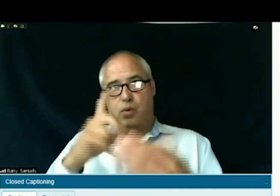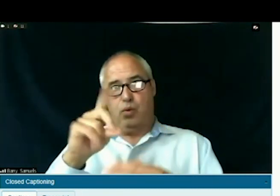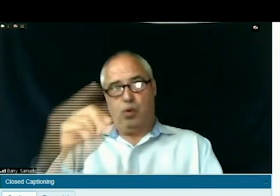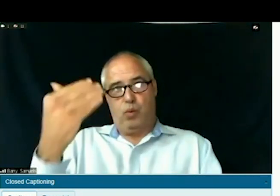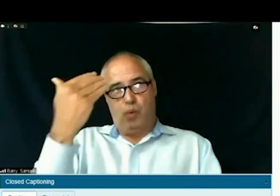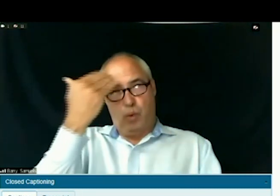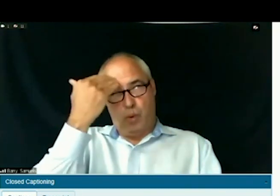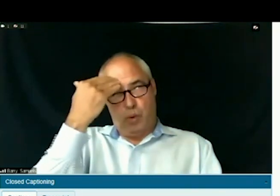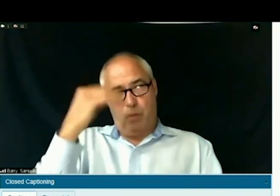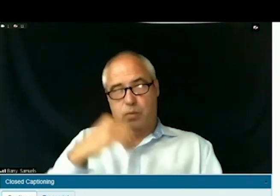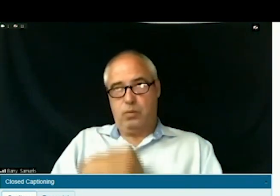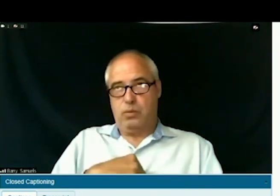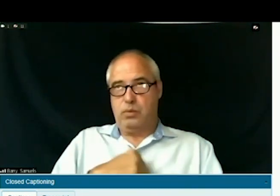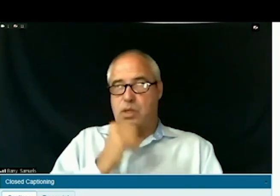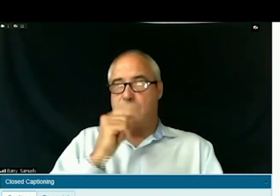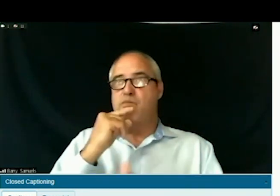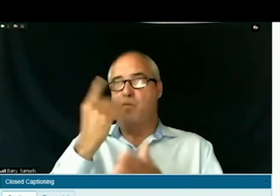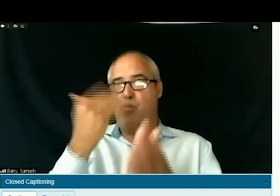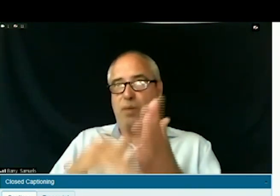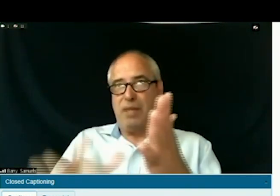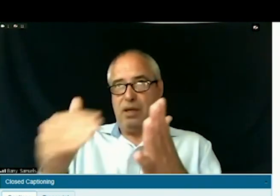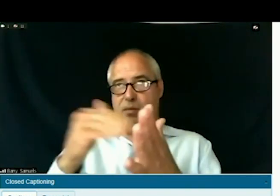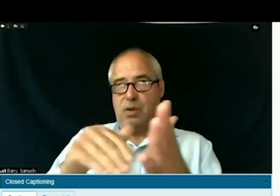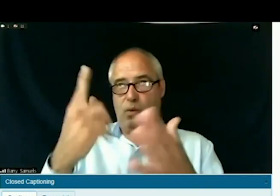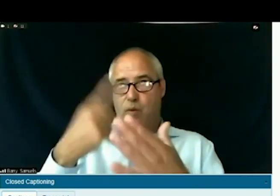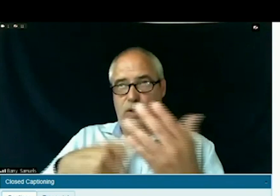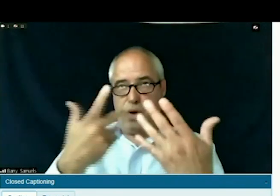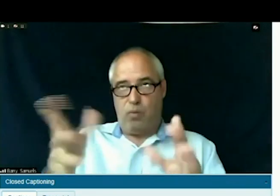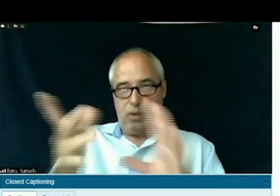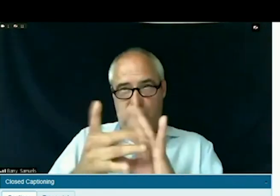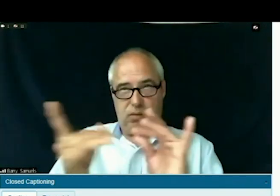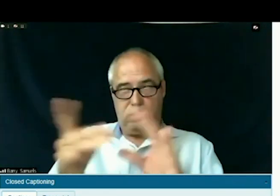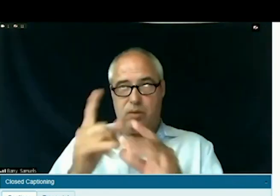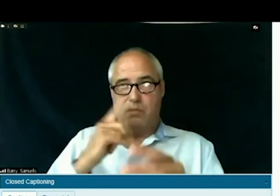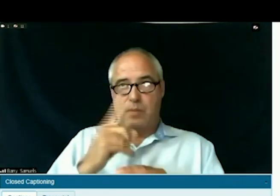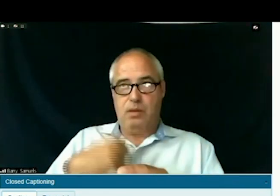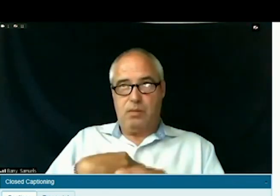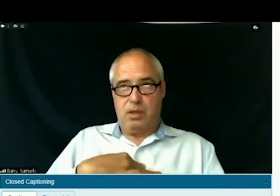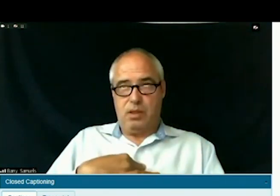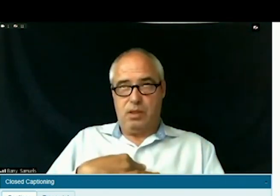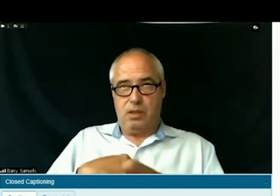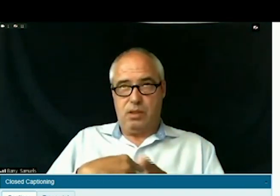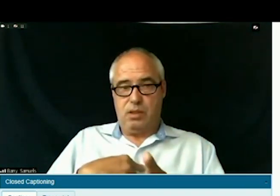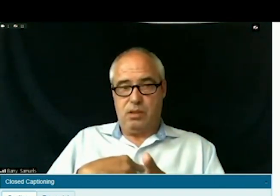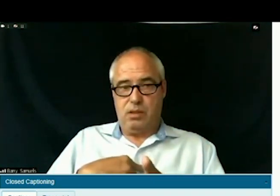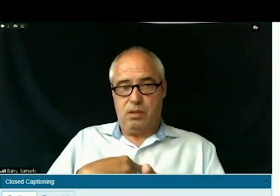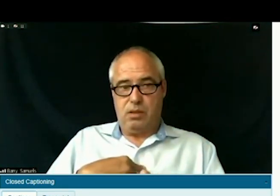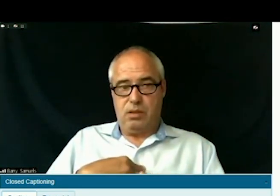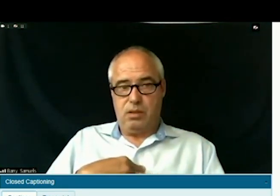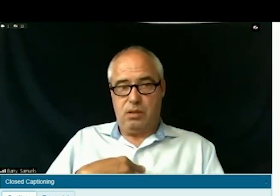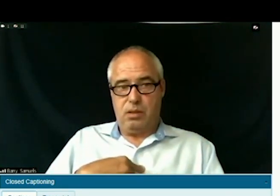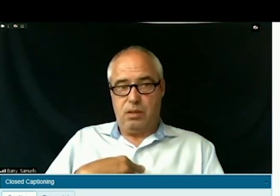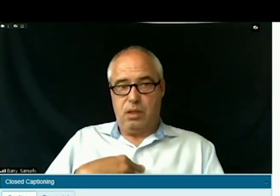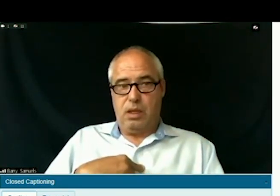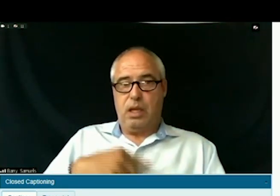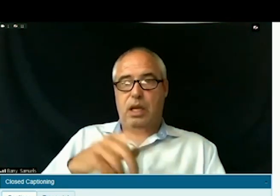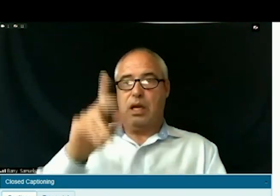I won't repeat what has already been said by esteemed colleague at